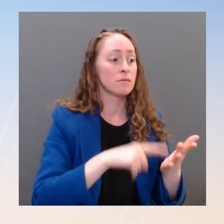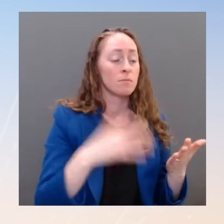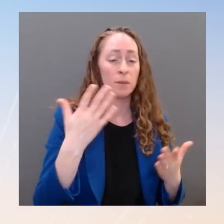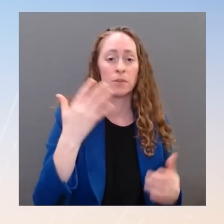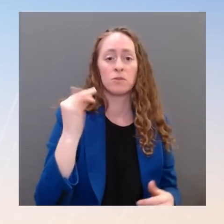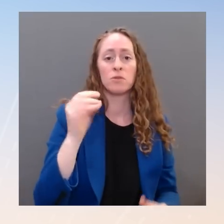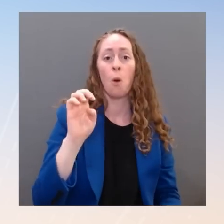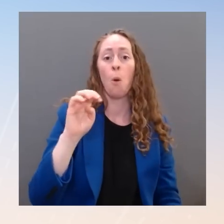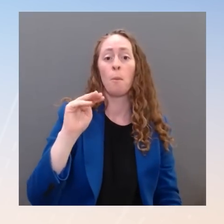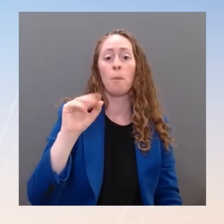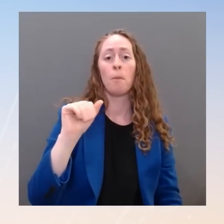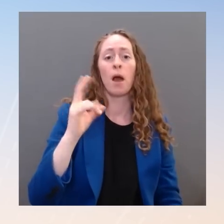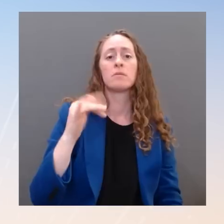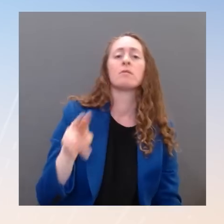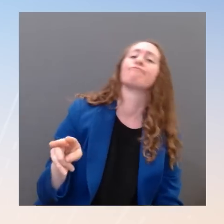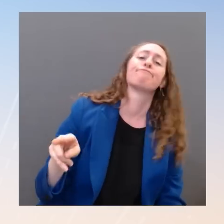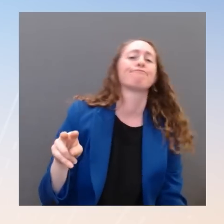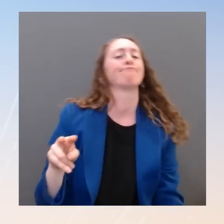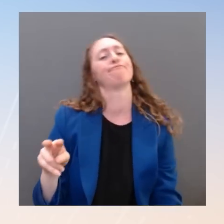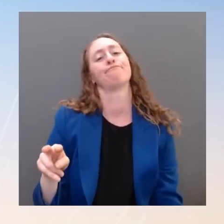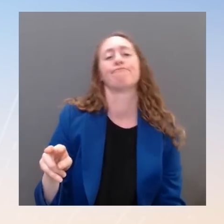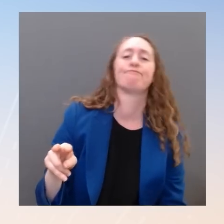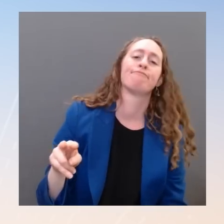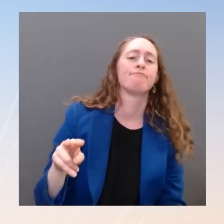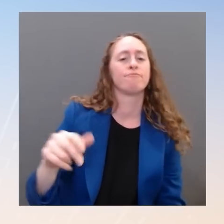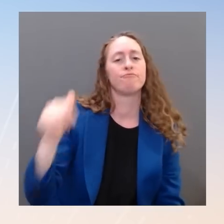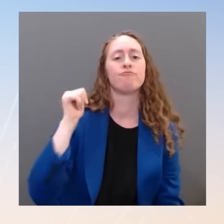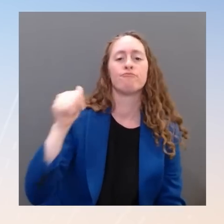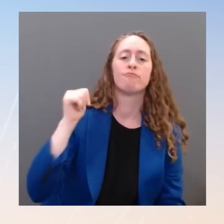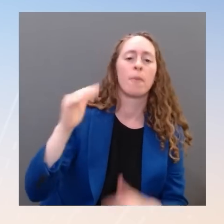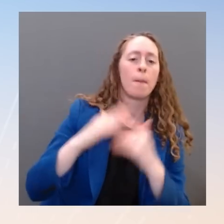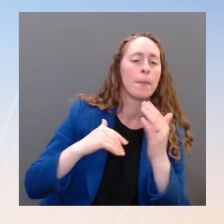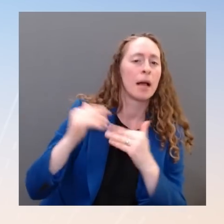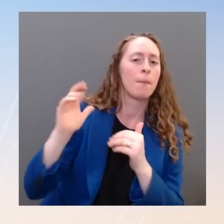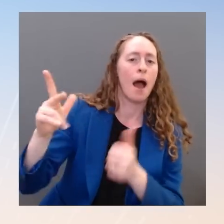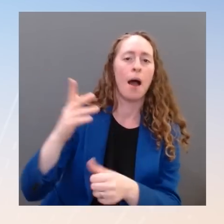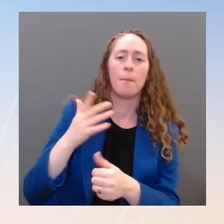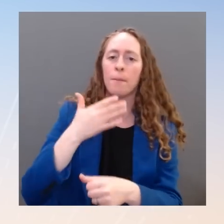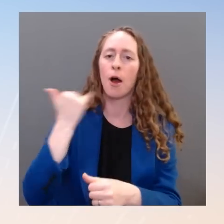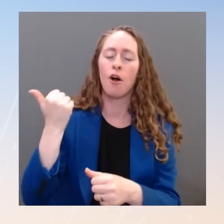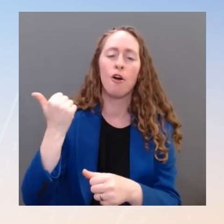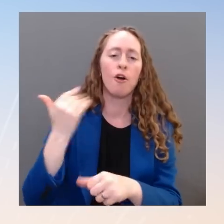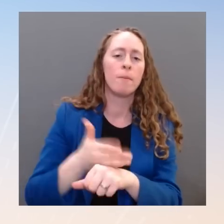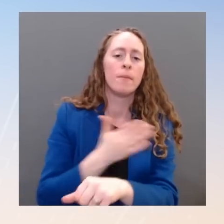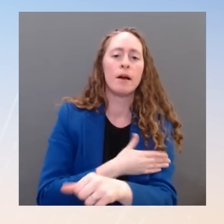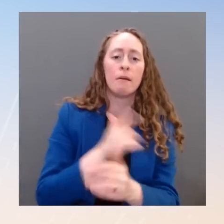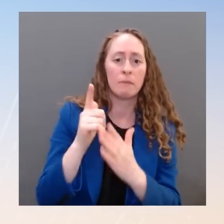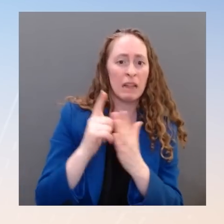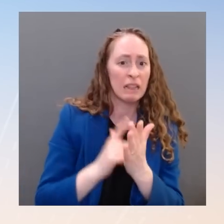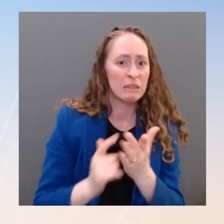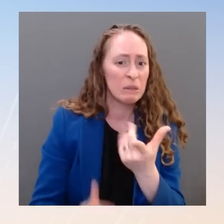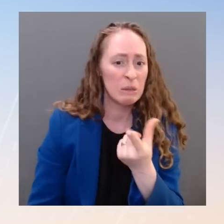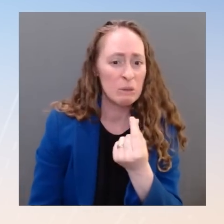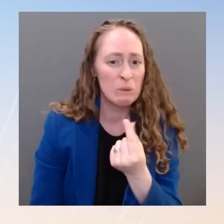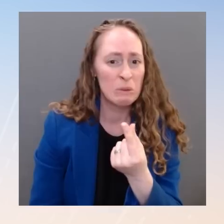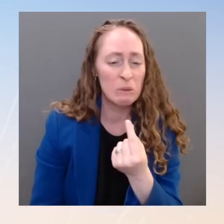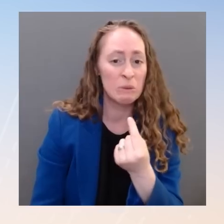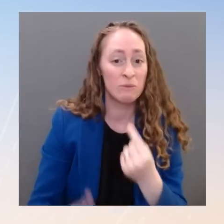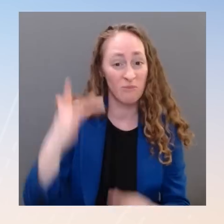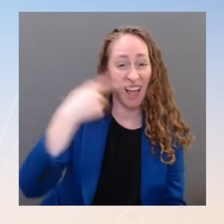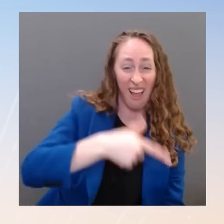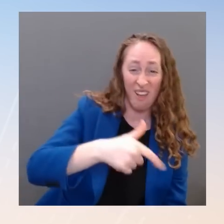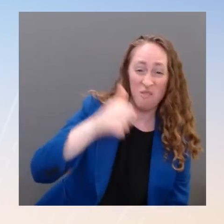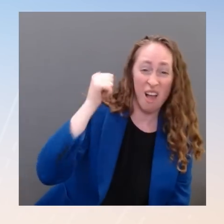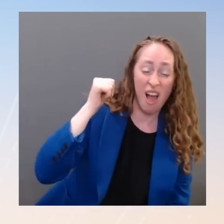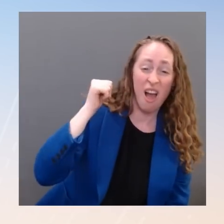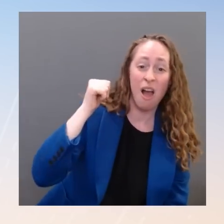of Build Back Better that you guys are still trying to get through, which he said he won't do because of inflation? Well, I'm not going to speak, obviously, for Senator Manchin. I